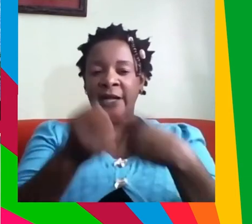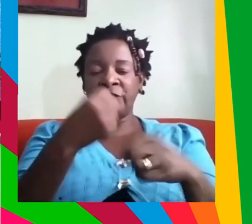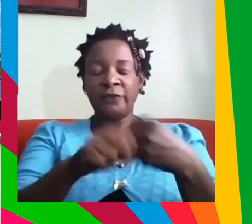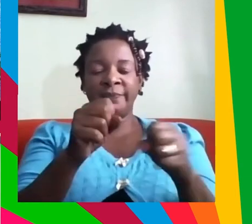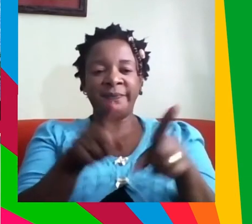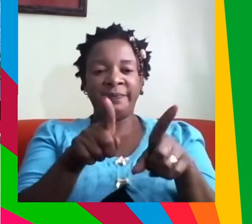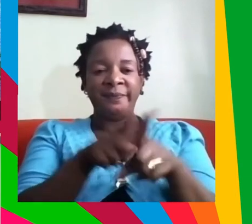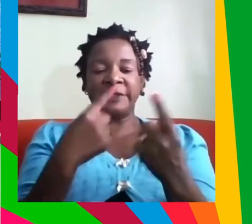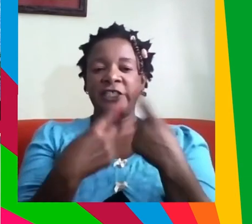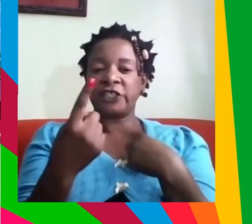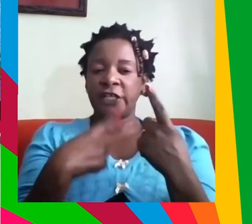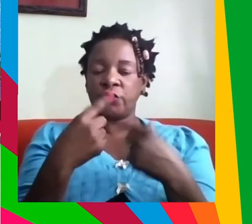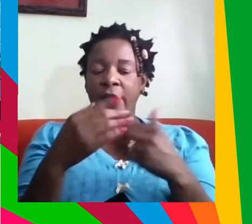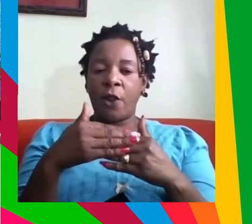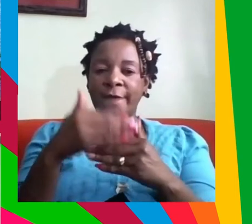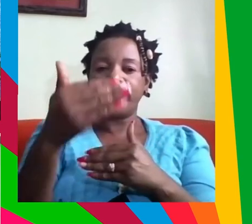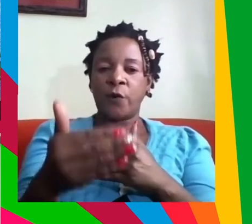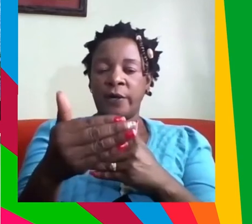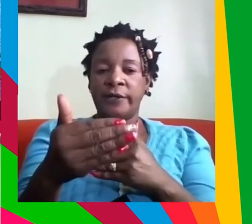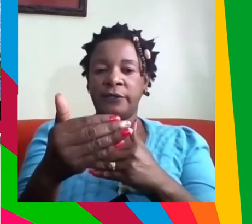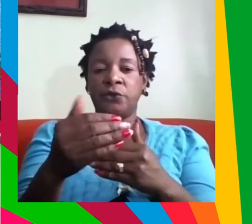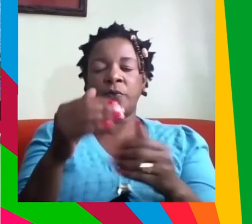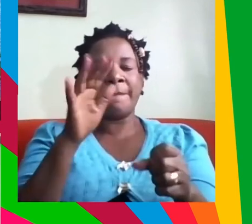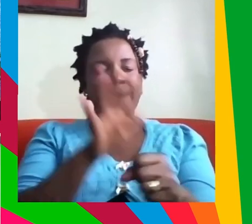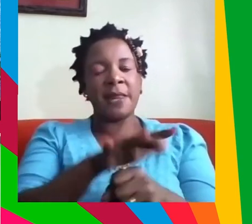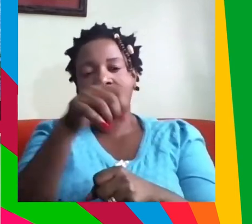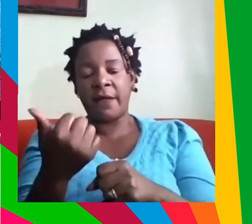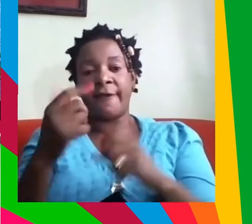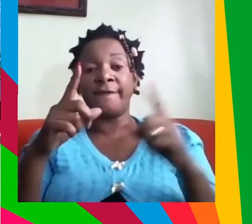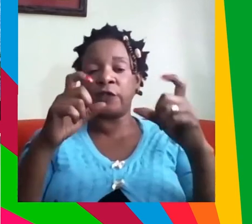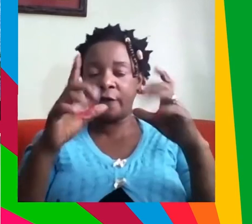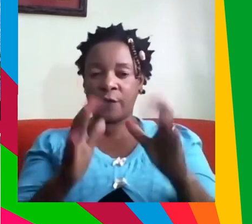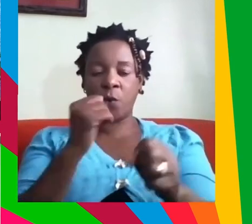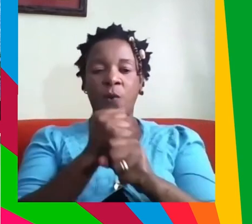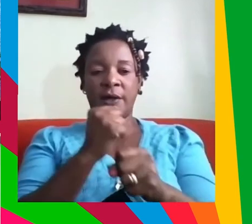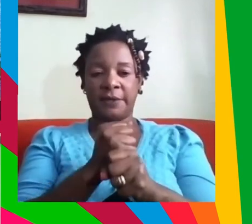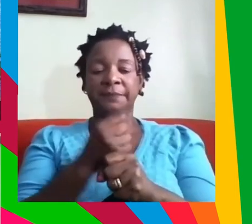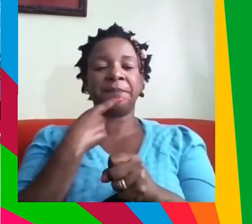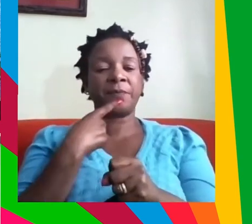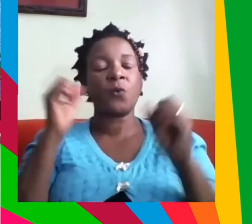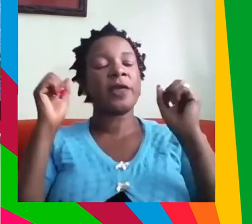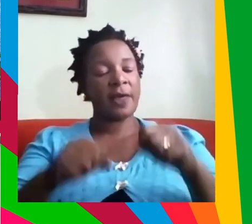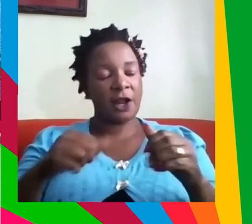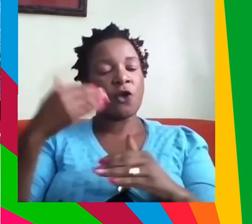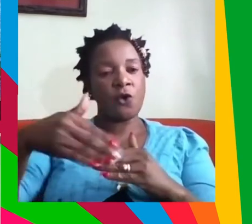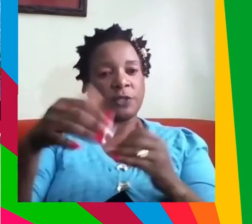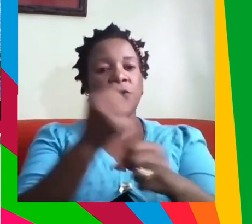I look forward to Sumaya and other photographers' work to say that we can all do the same.